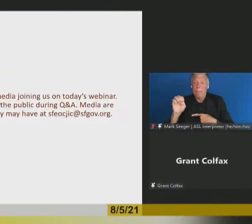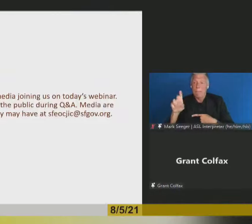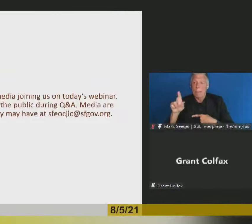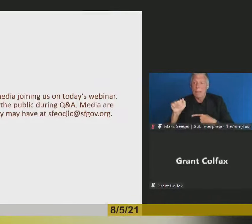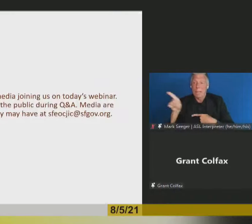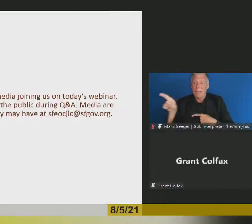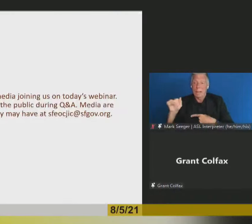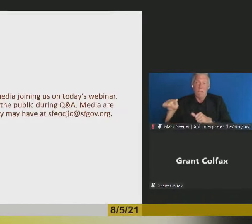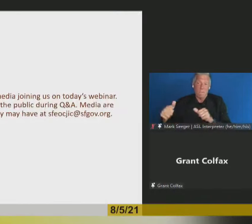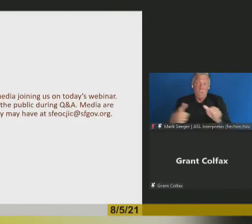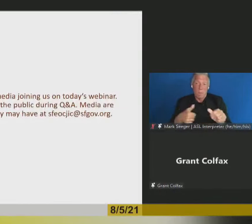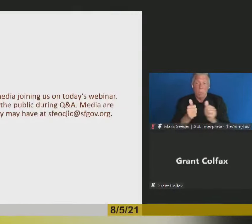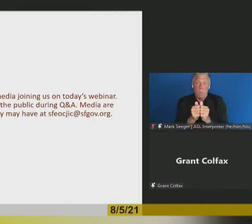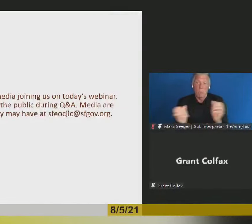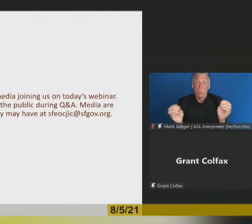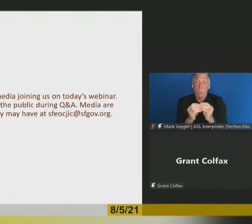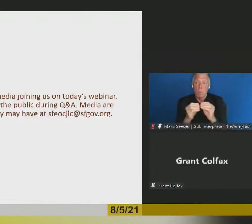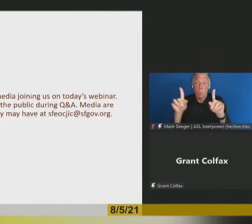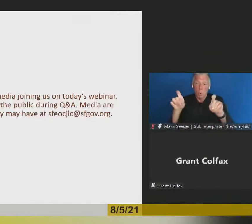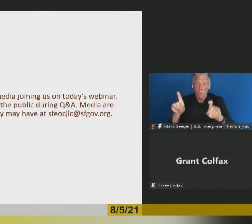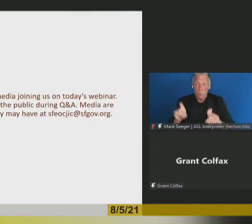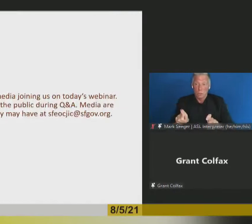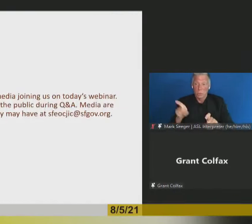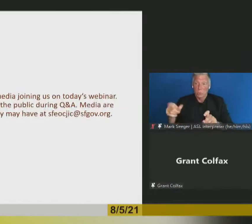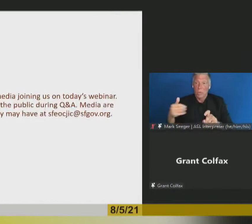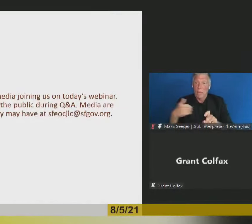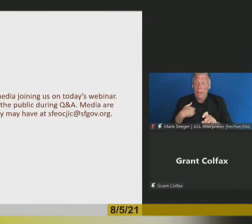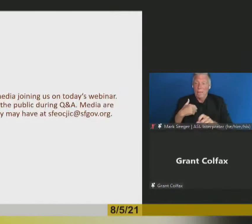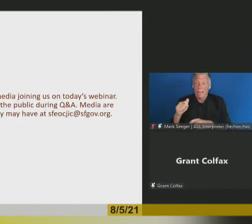additional questions they might have at